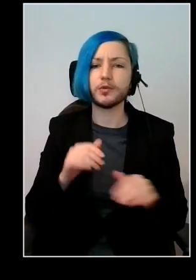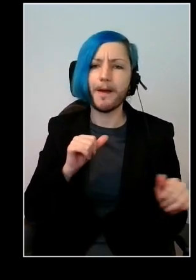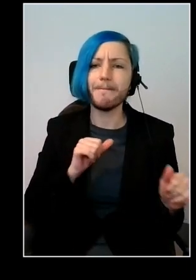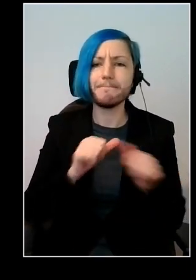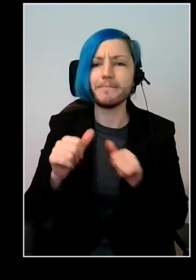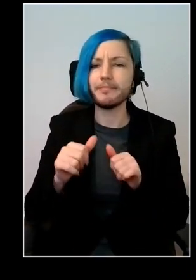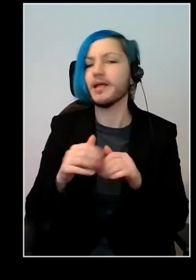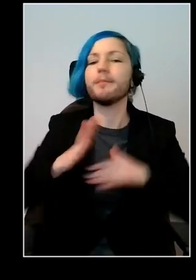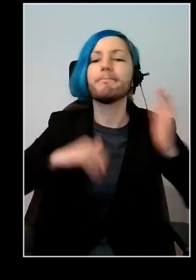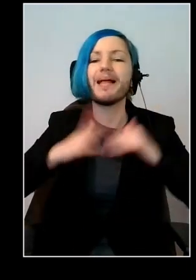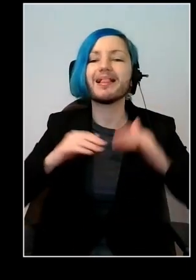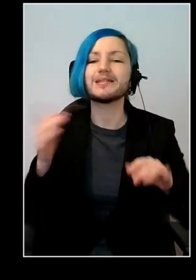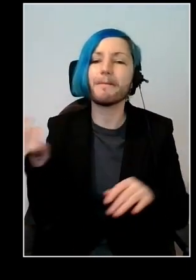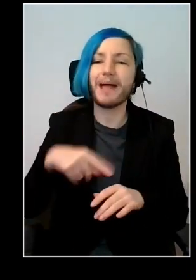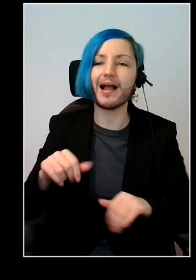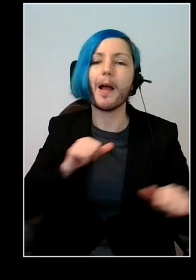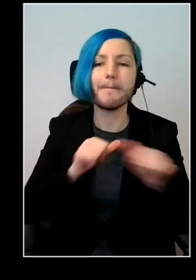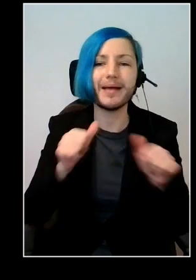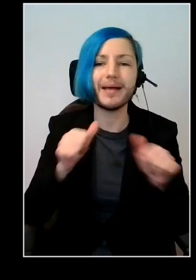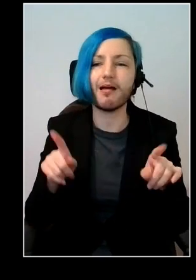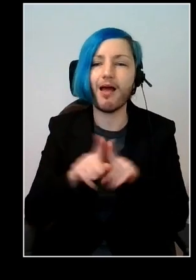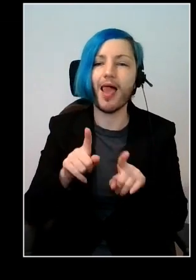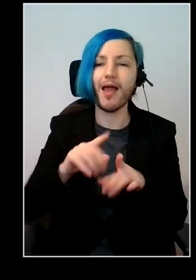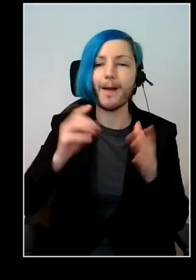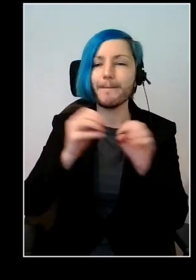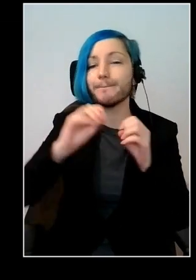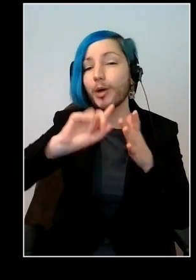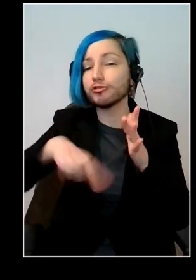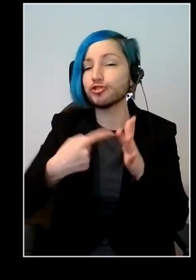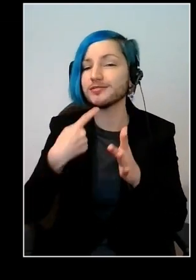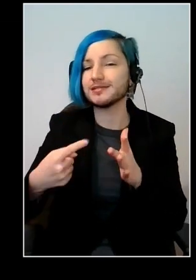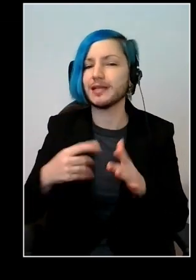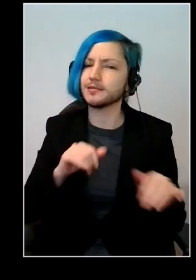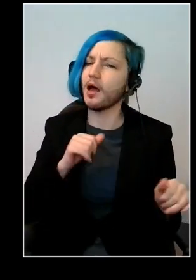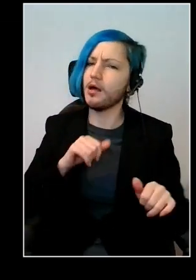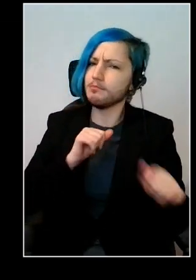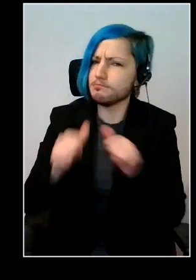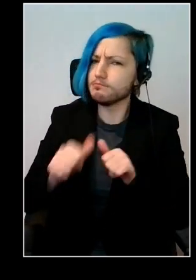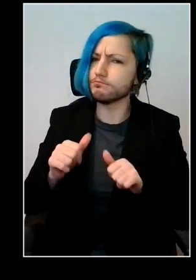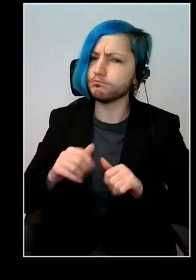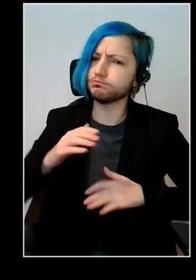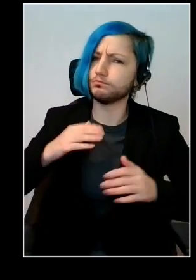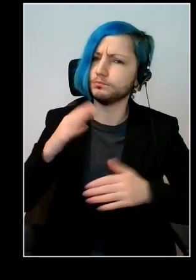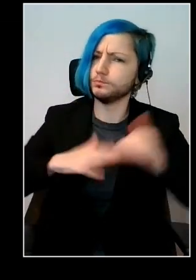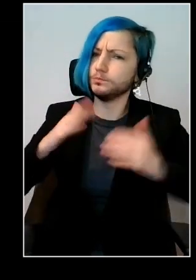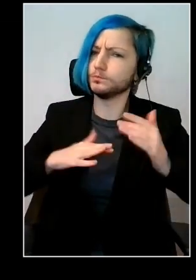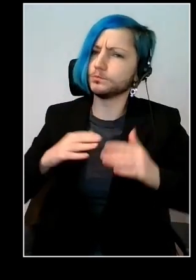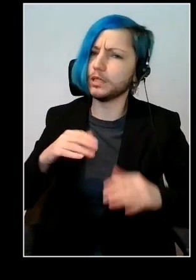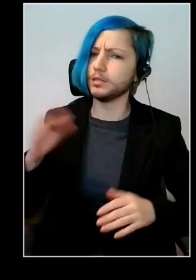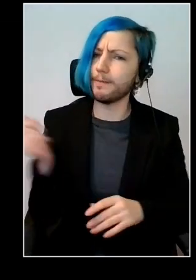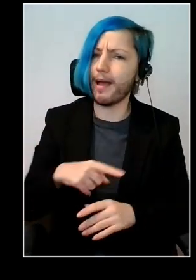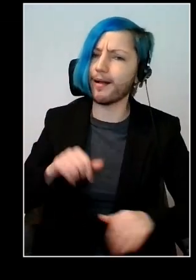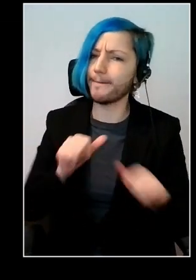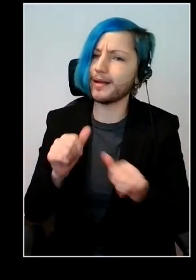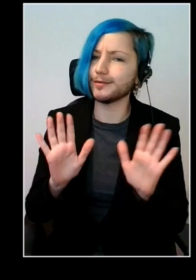better. And it's my pleasure to introduce our first hero film, I won't do that again, I promise, celebrating the amazing